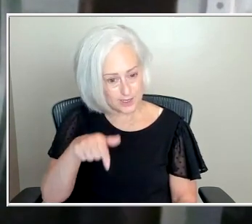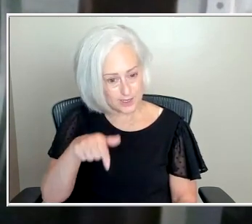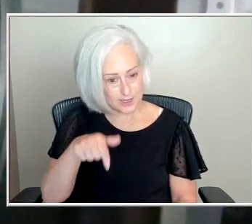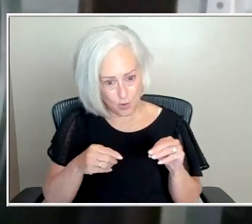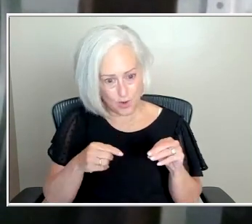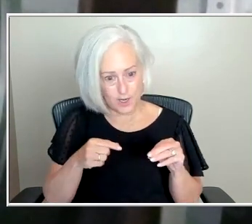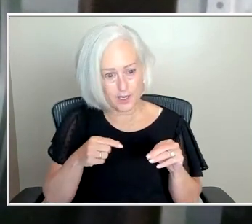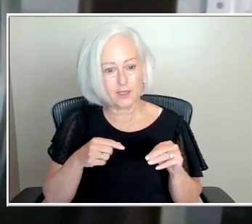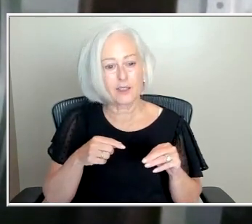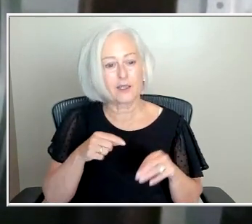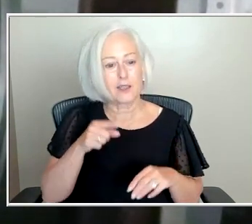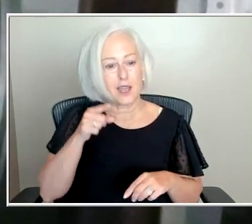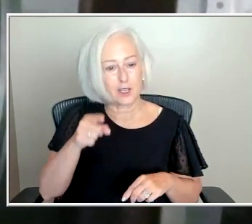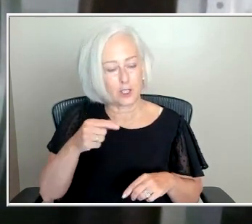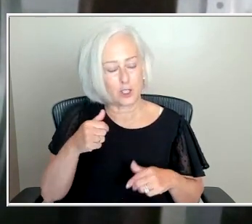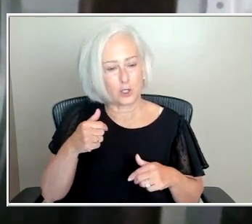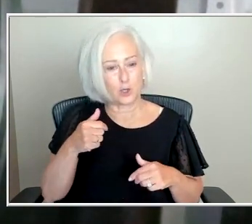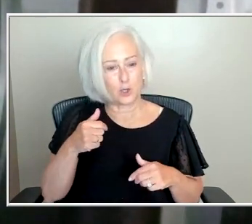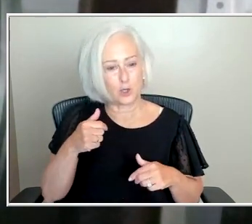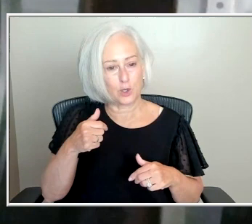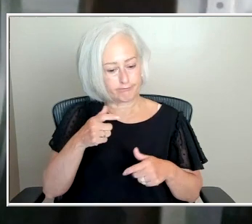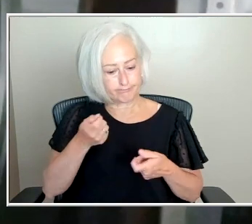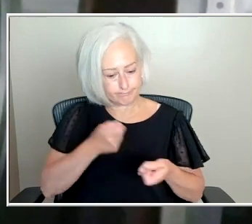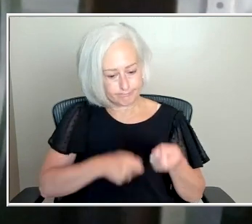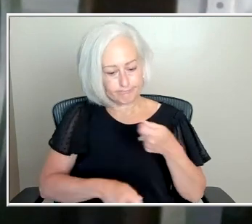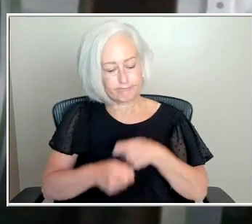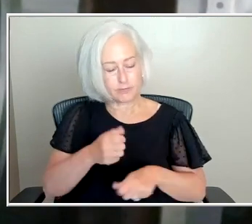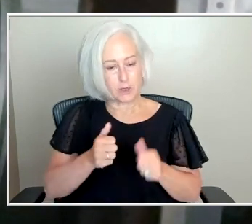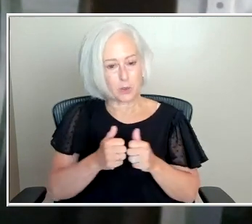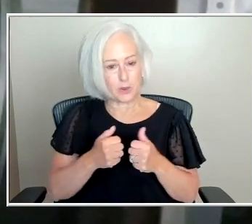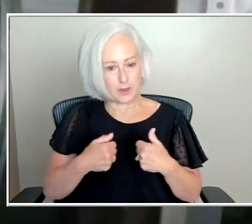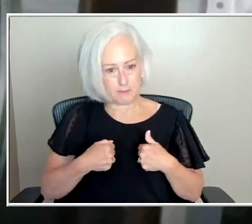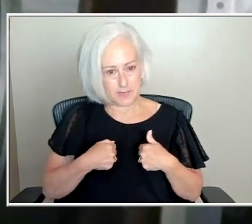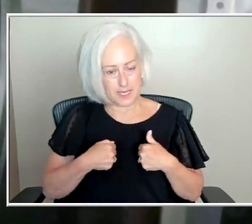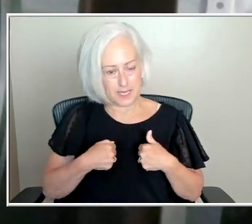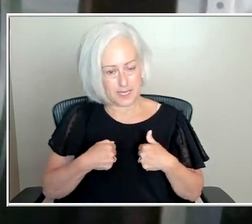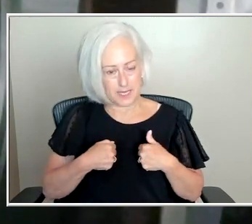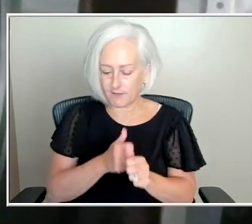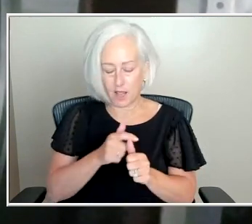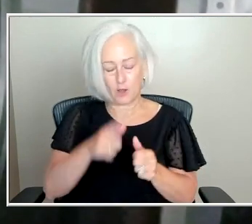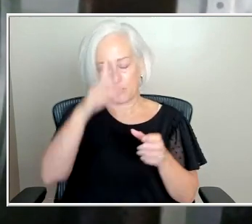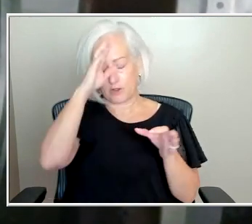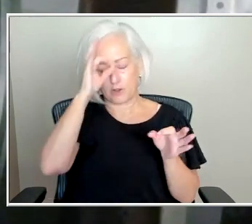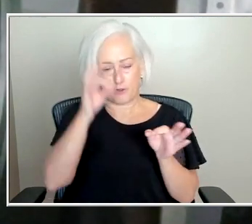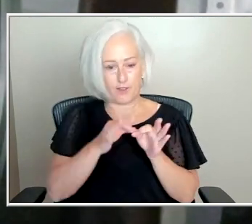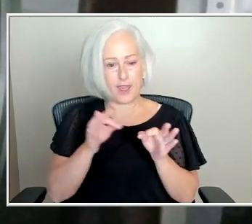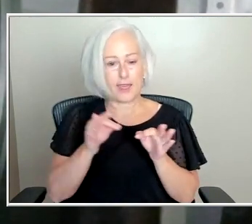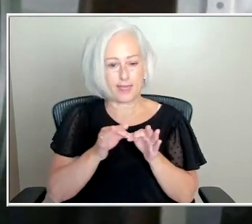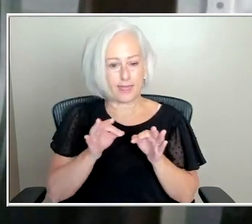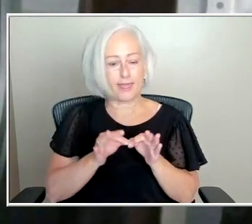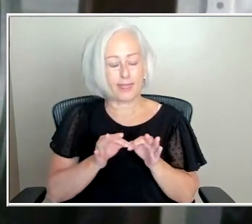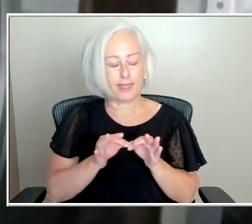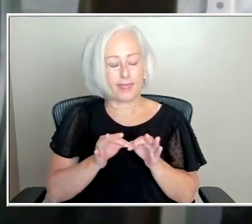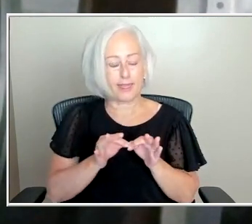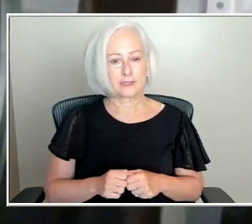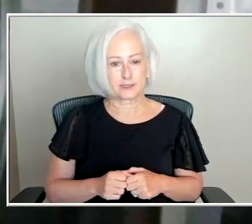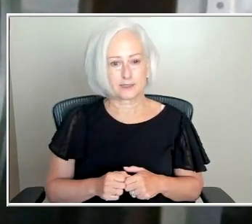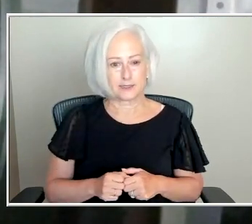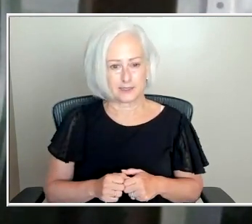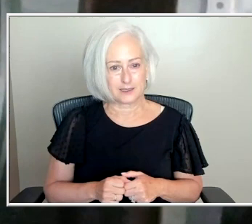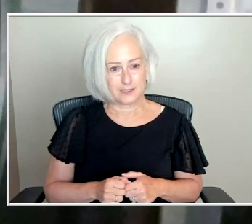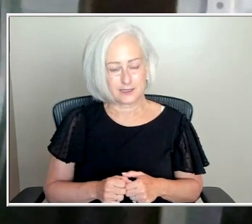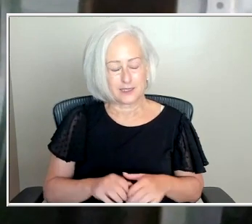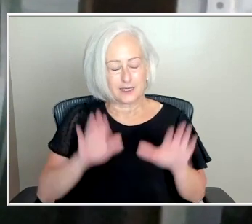my position, just be strong, be faith, and have the faith. And it's a